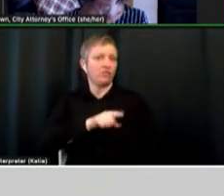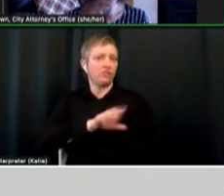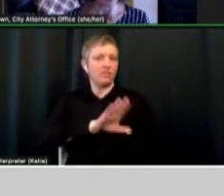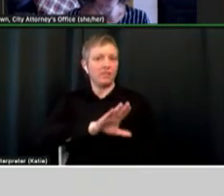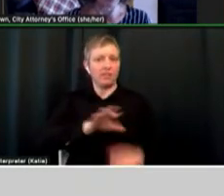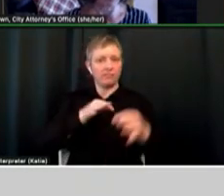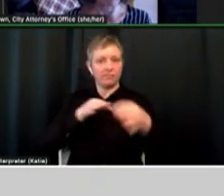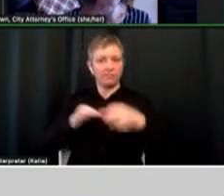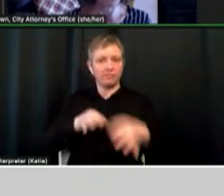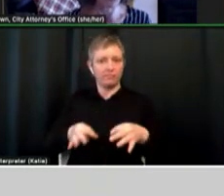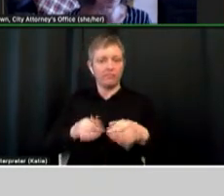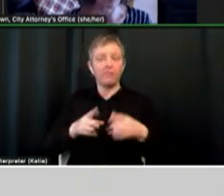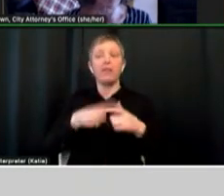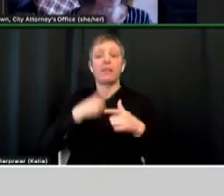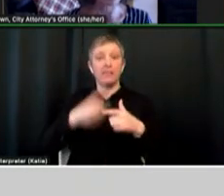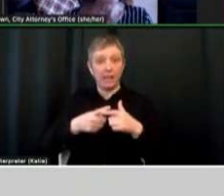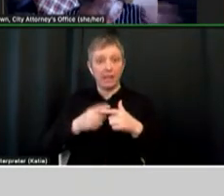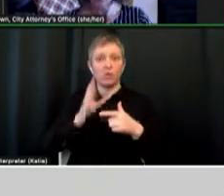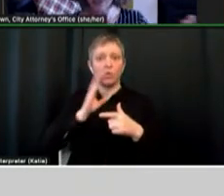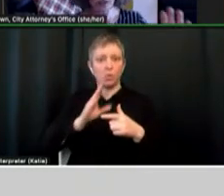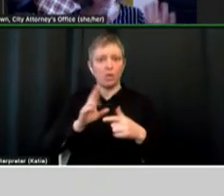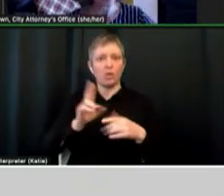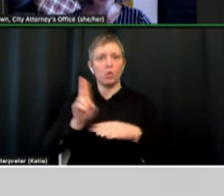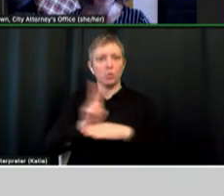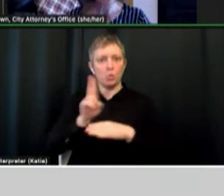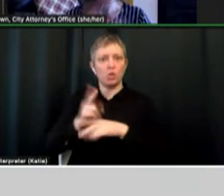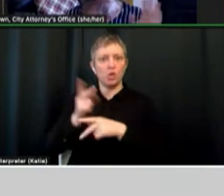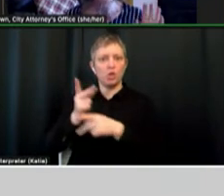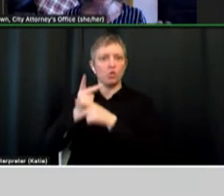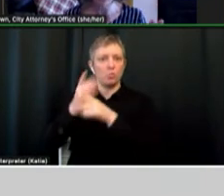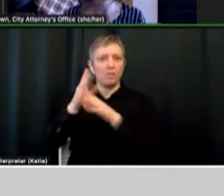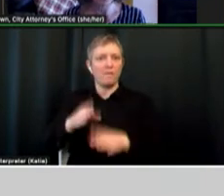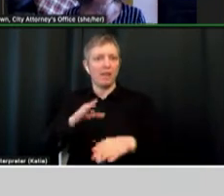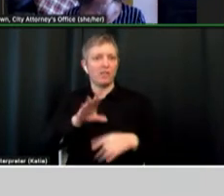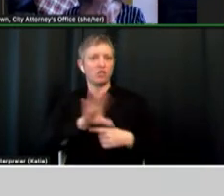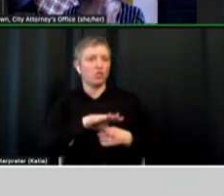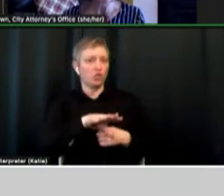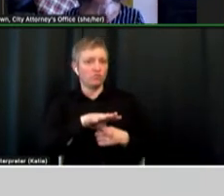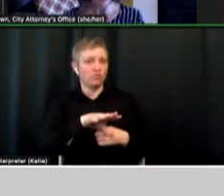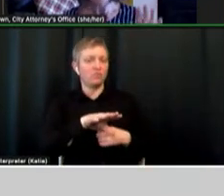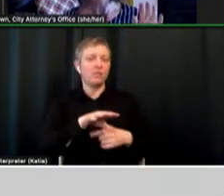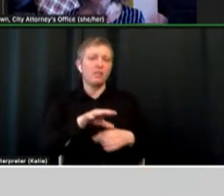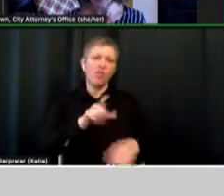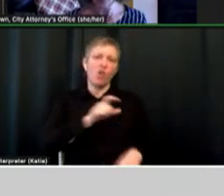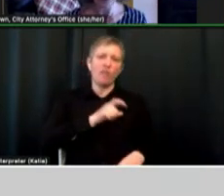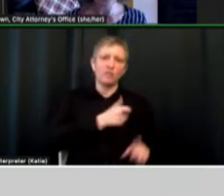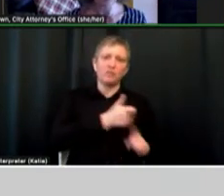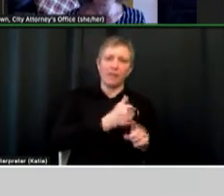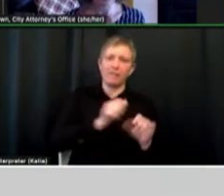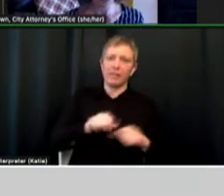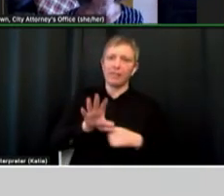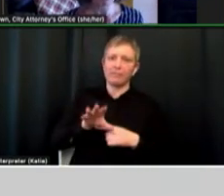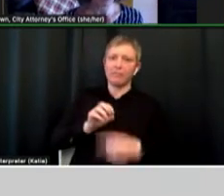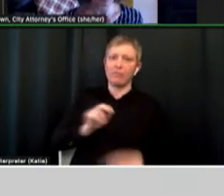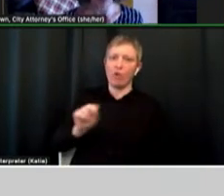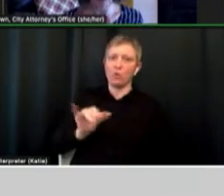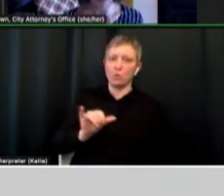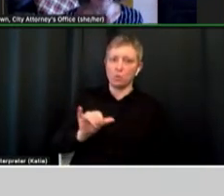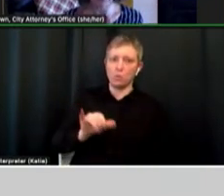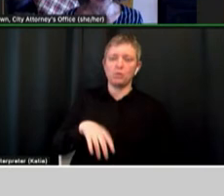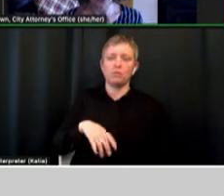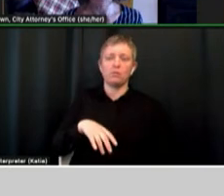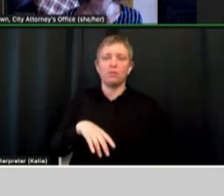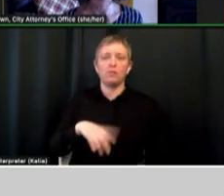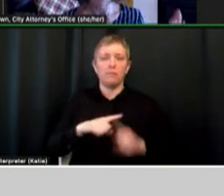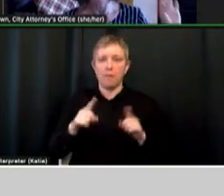the body camera of the supervisor. The officer can turn on their body camera as well, but prior to that, the officer will not review the body